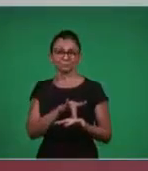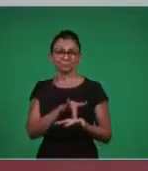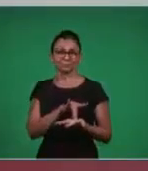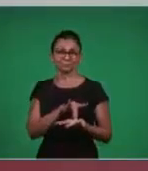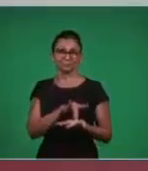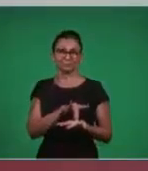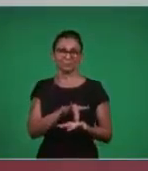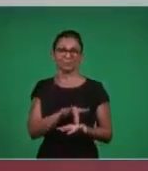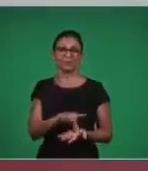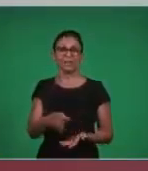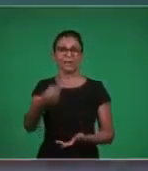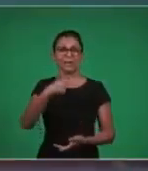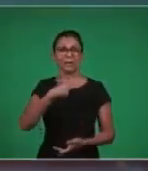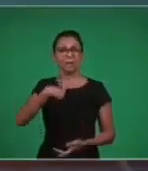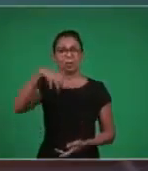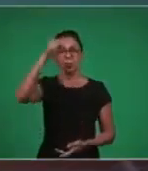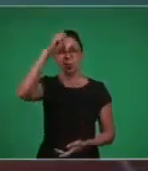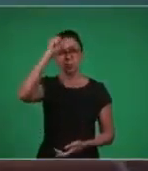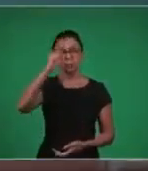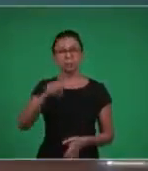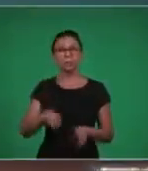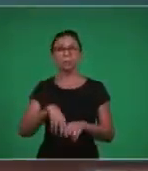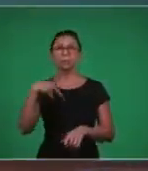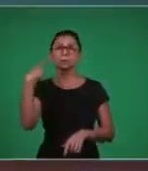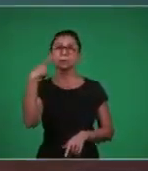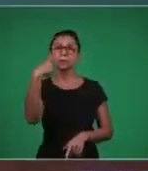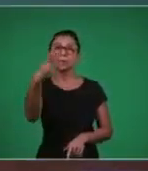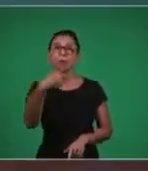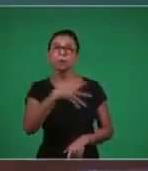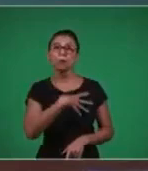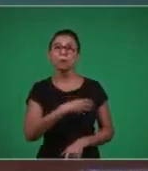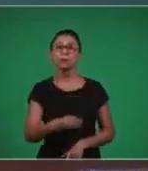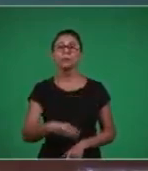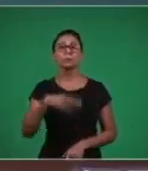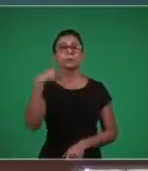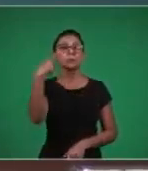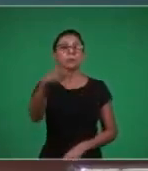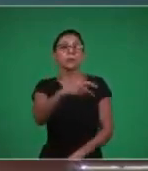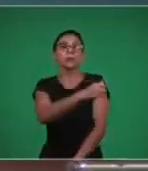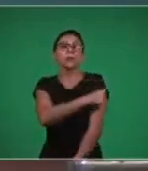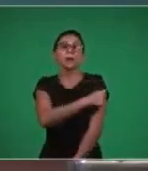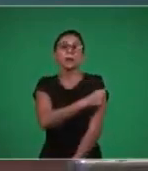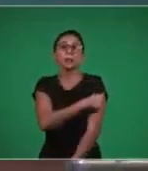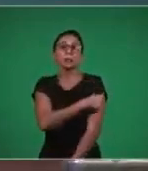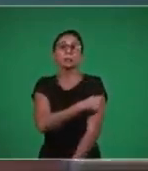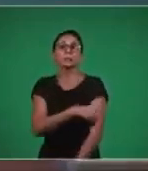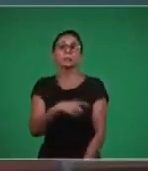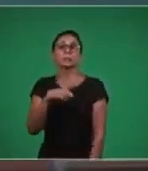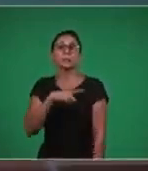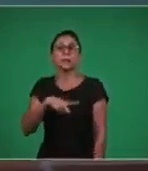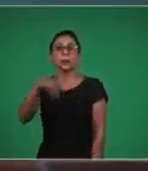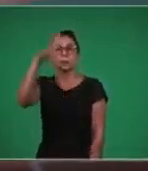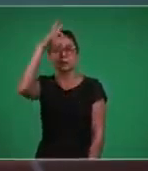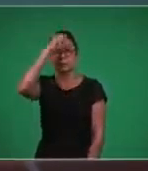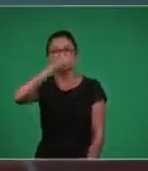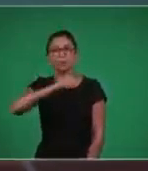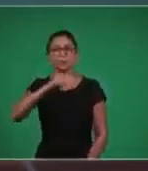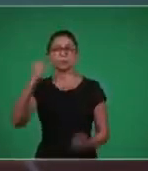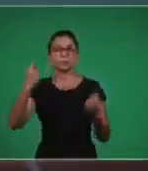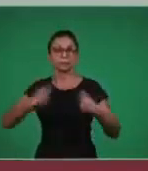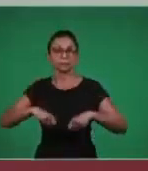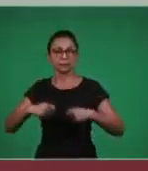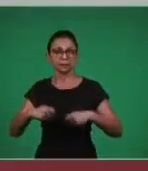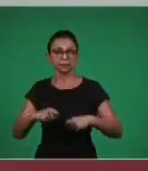tangible. And that's what I learned, and that's what your son and your student needs to